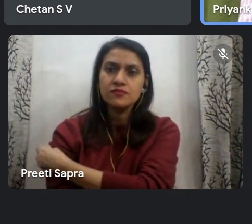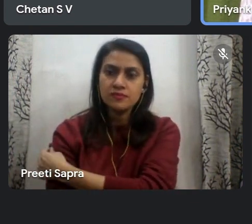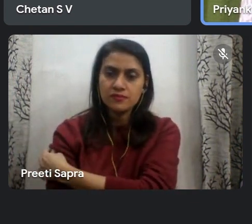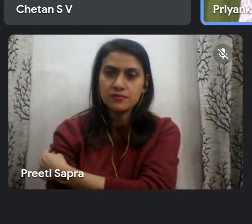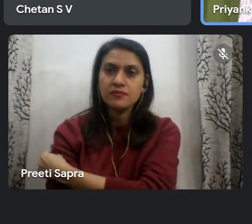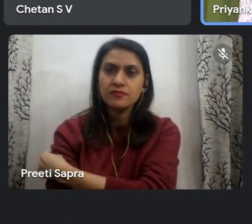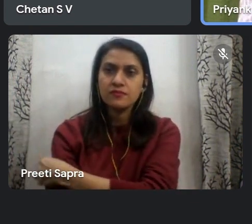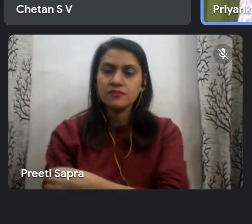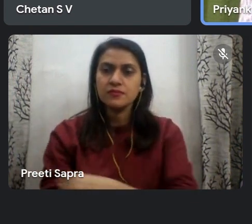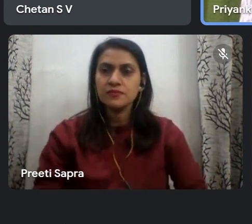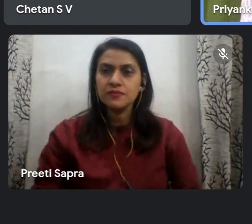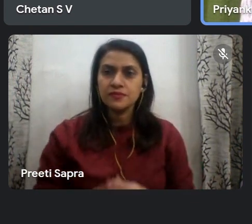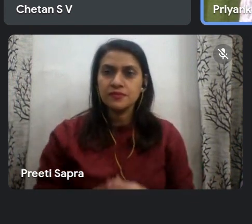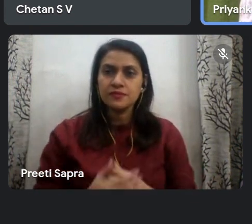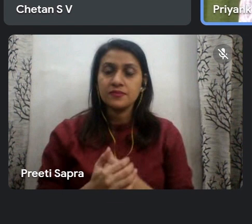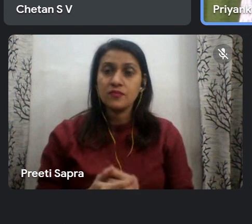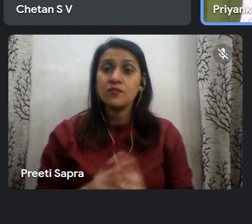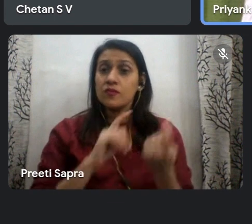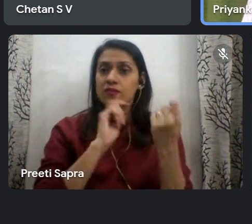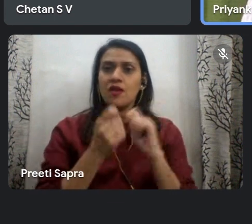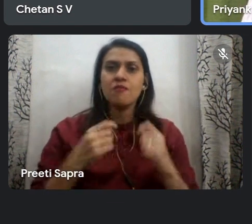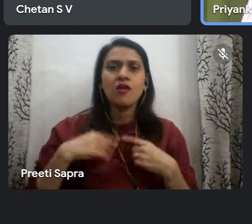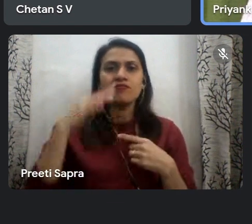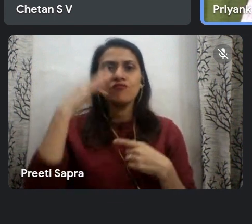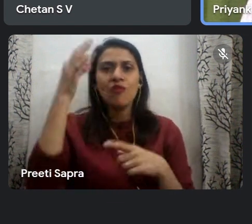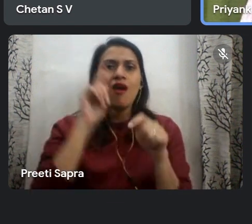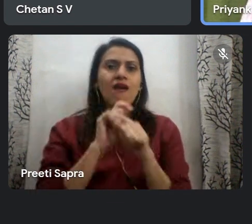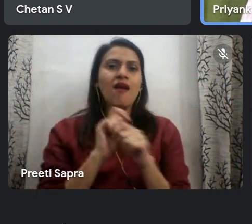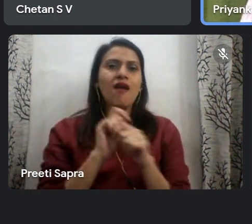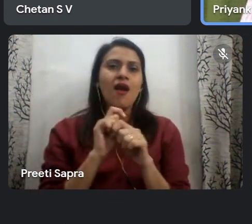become make a career out of it in some ways, I guess.